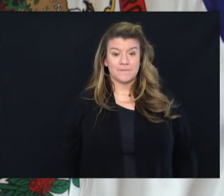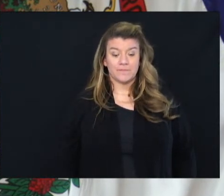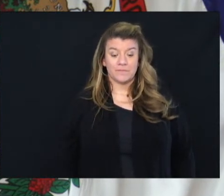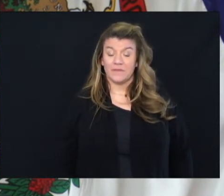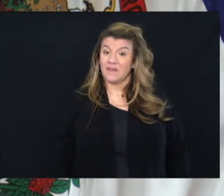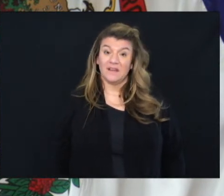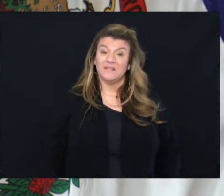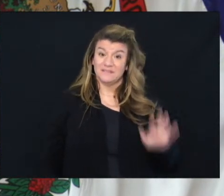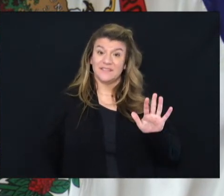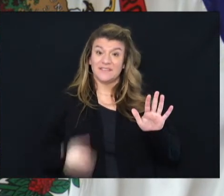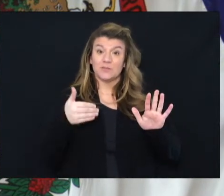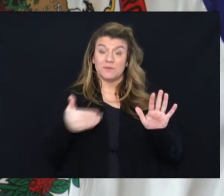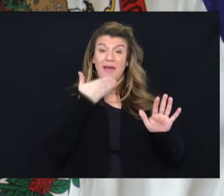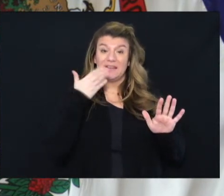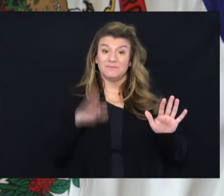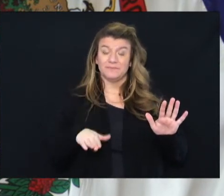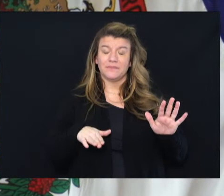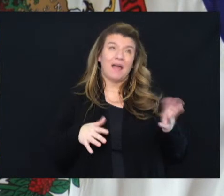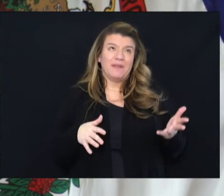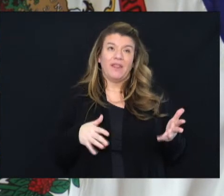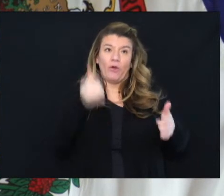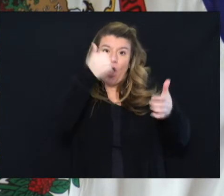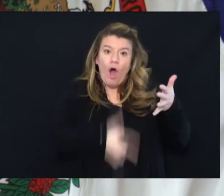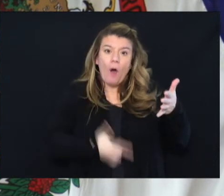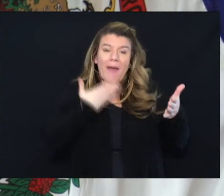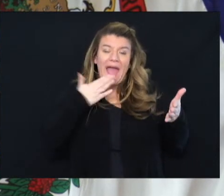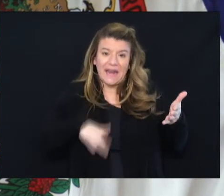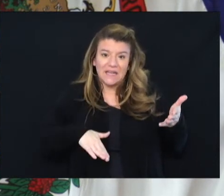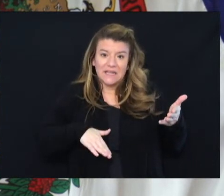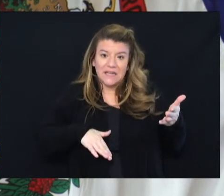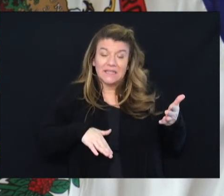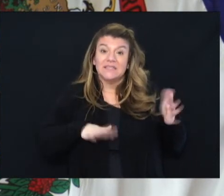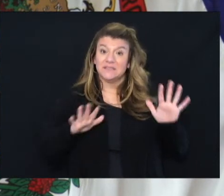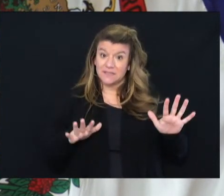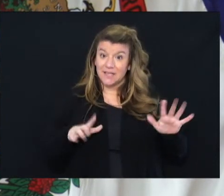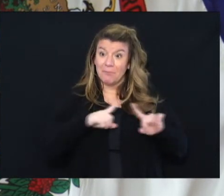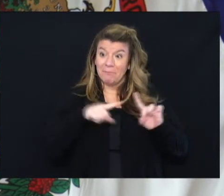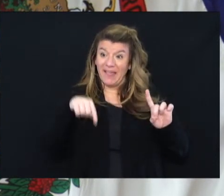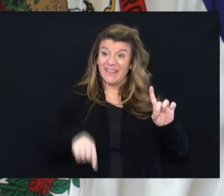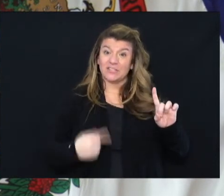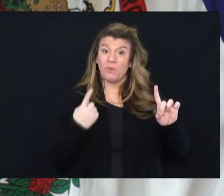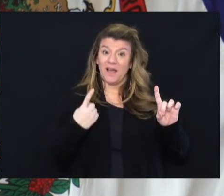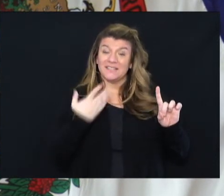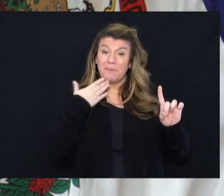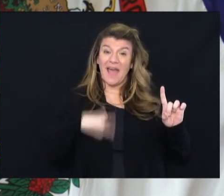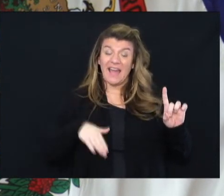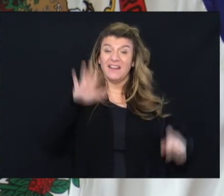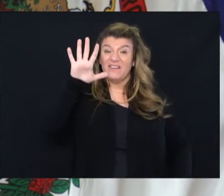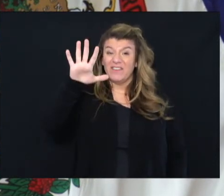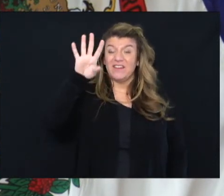This one's bad. They're all bad, but this one really bad. The